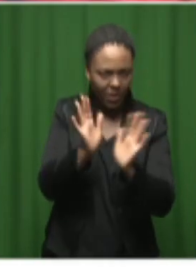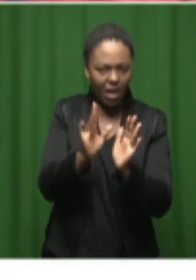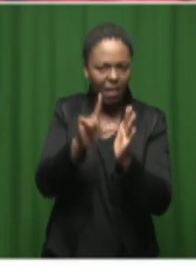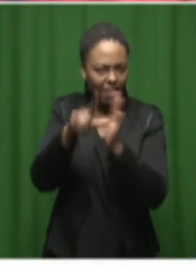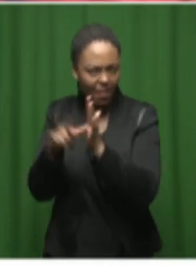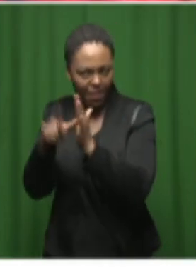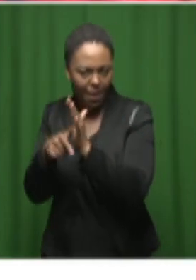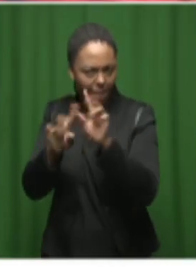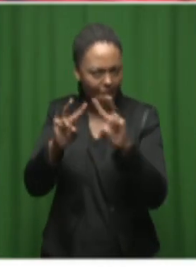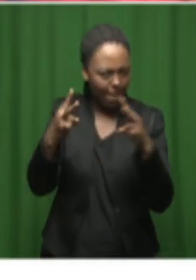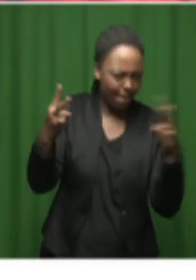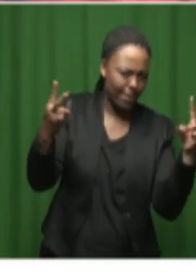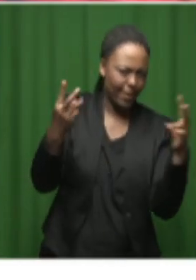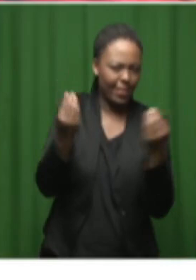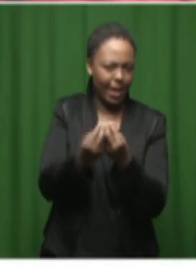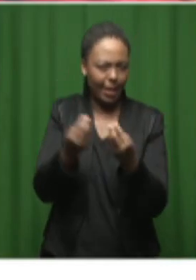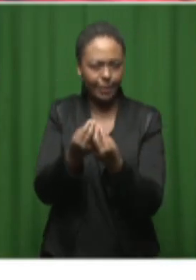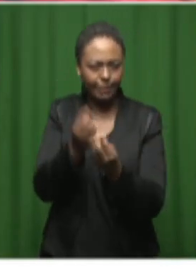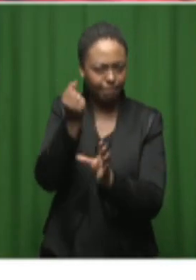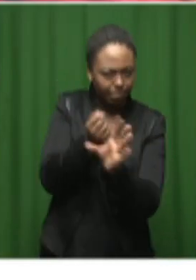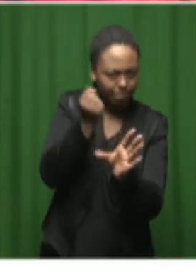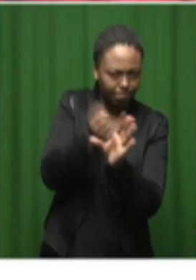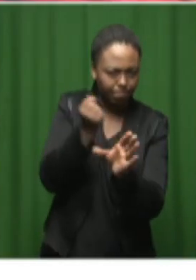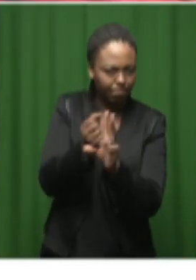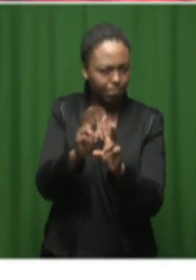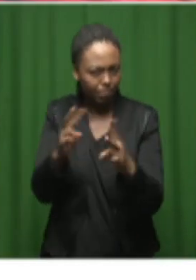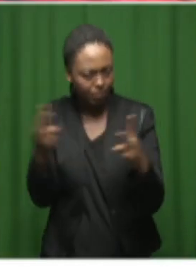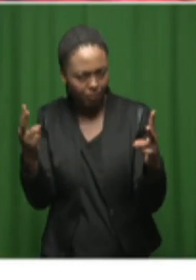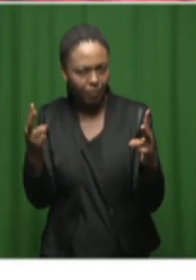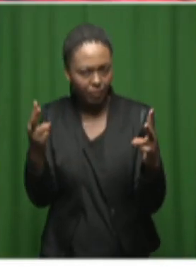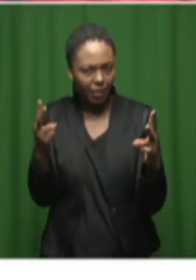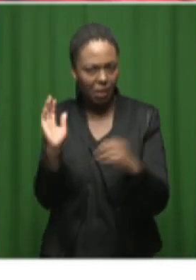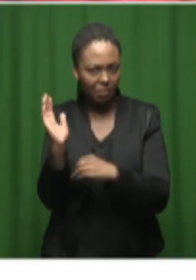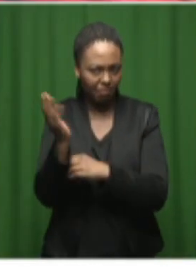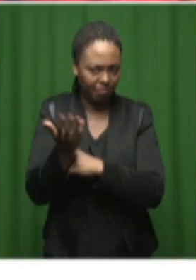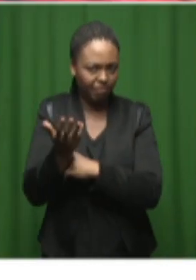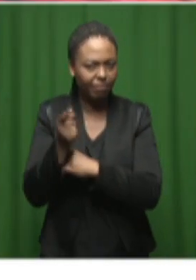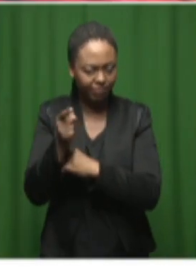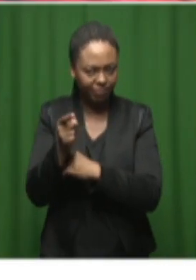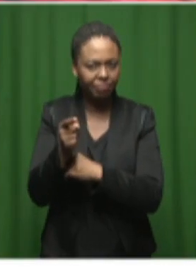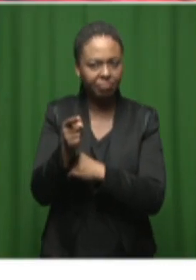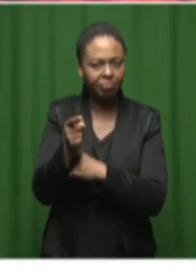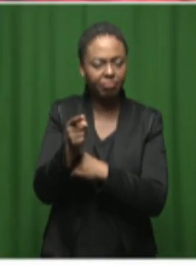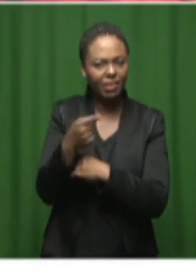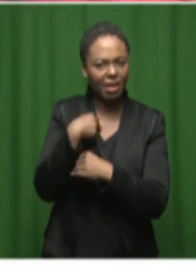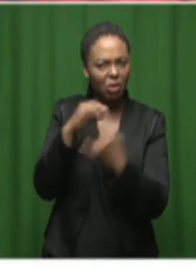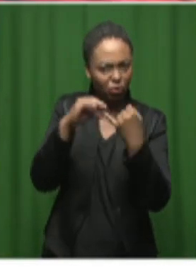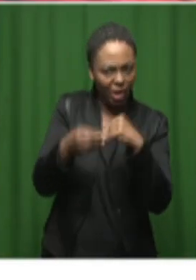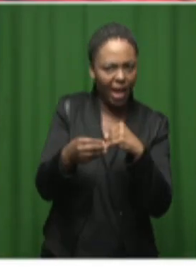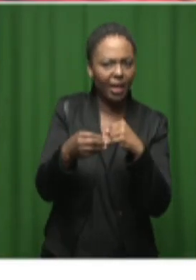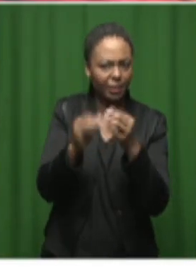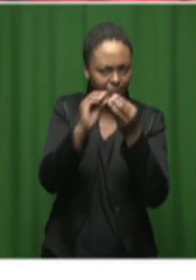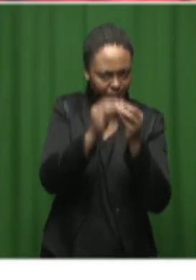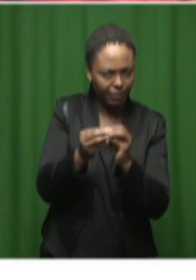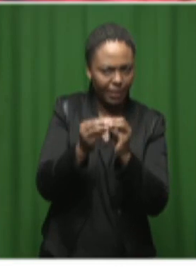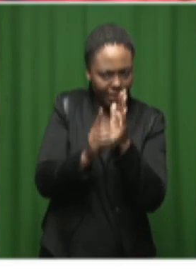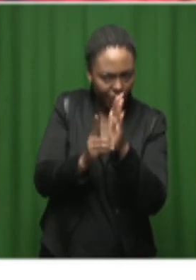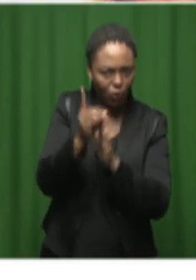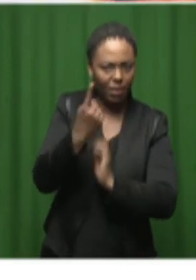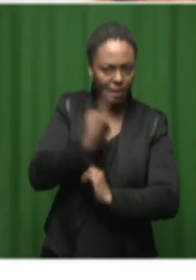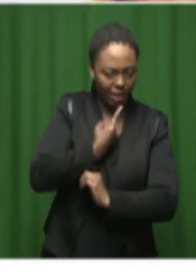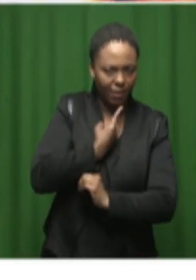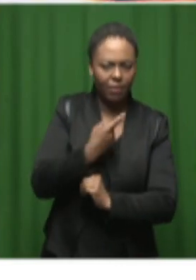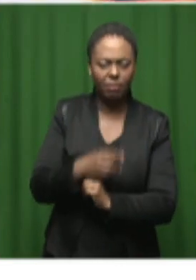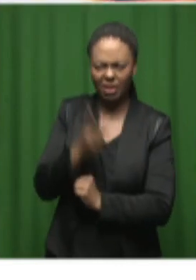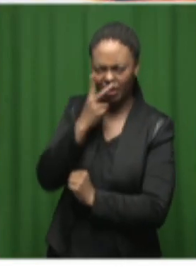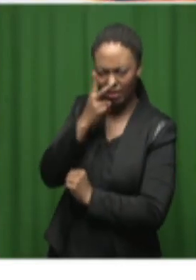cook a lot of food or cuisines. So that's how I, try and develop myself. And I see